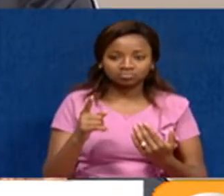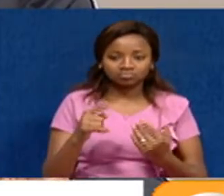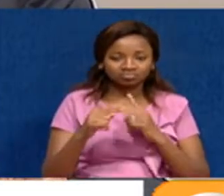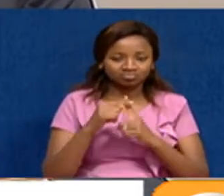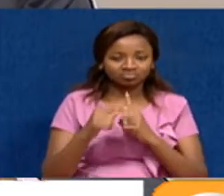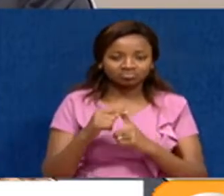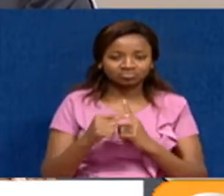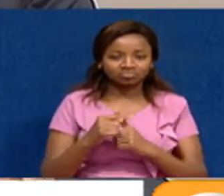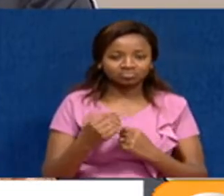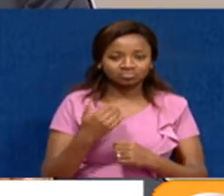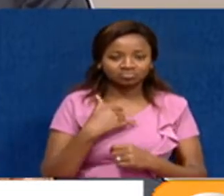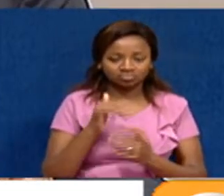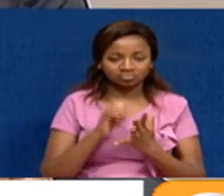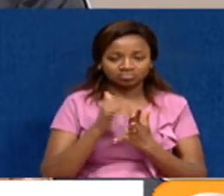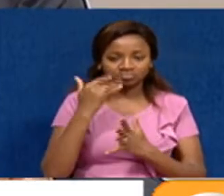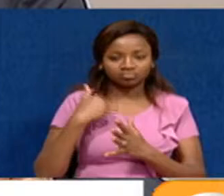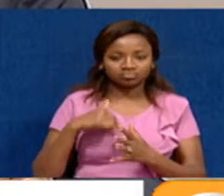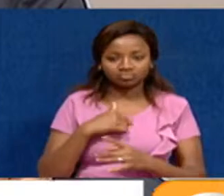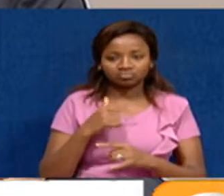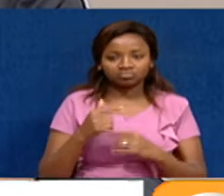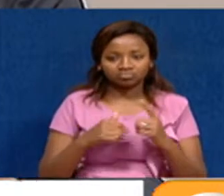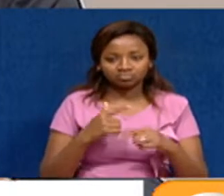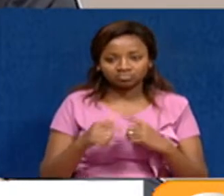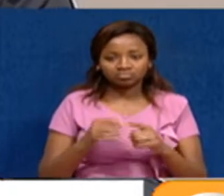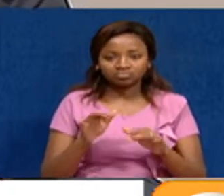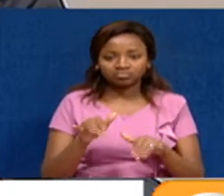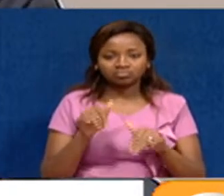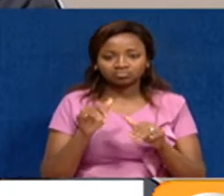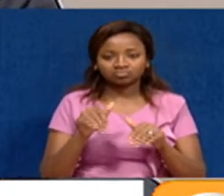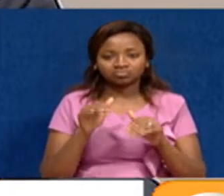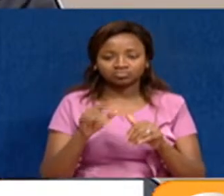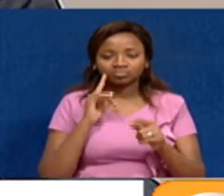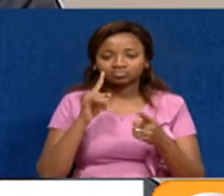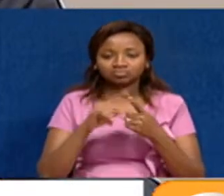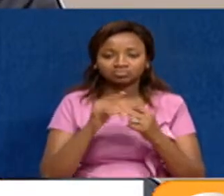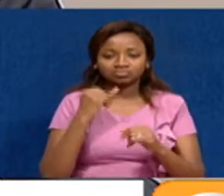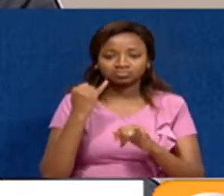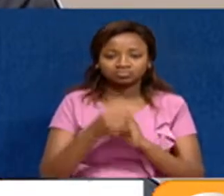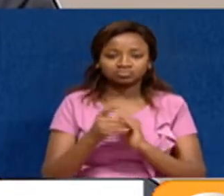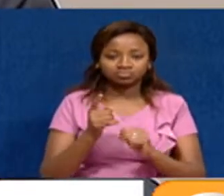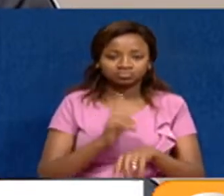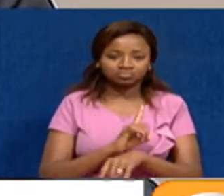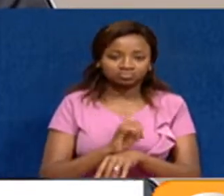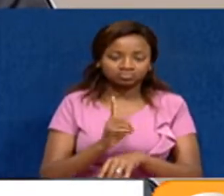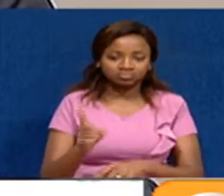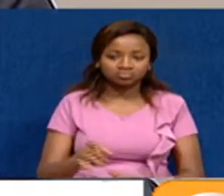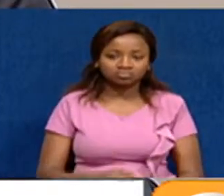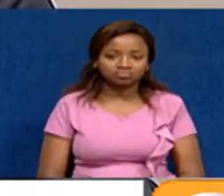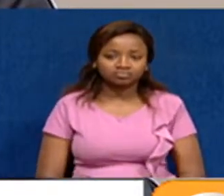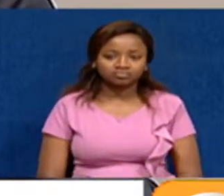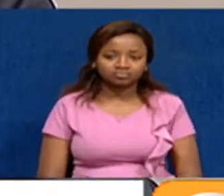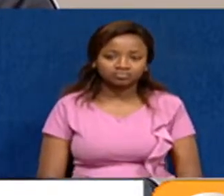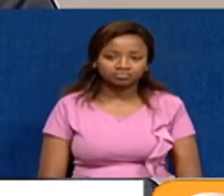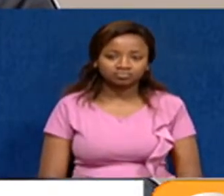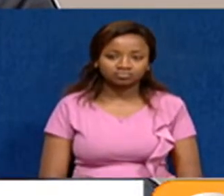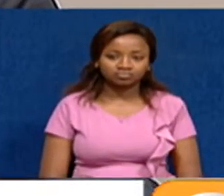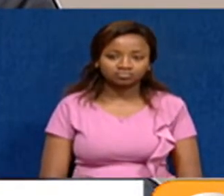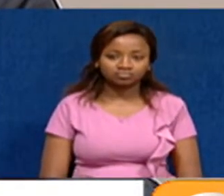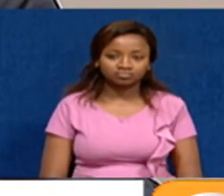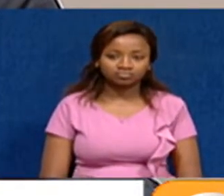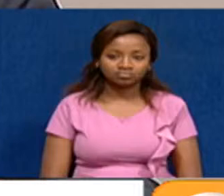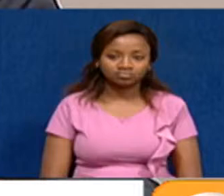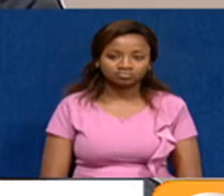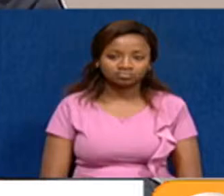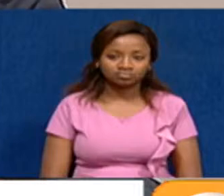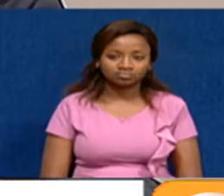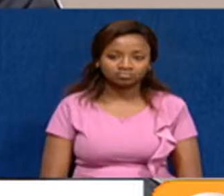last minute. And that's why we kept the girls, you see, waiting in the camp. Up to the last minute, the intent was very, very positive, you see. So